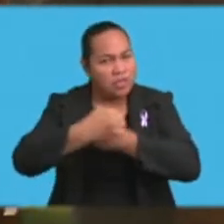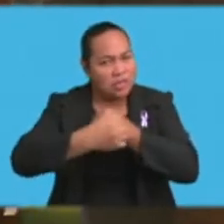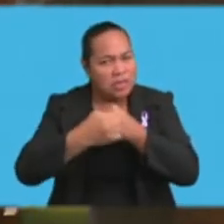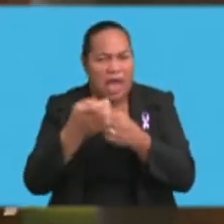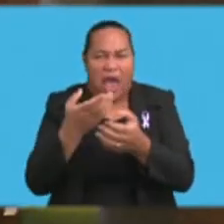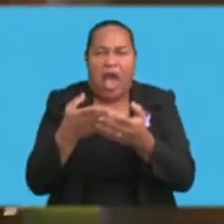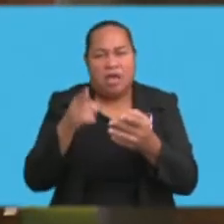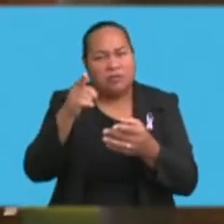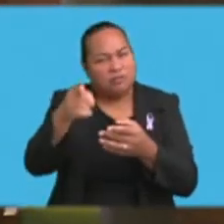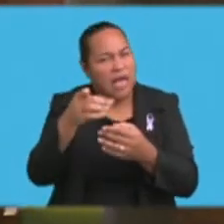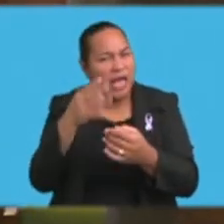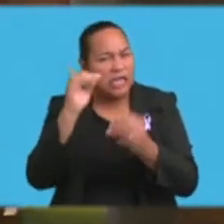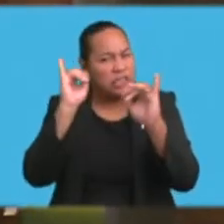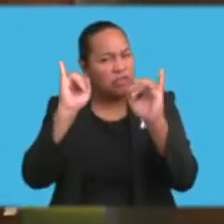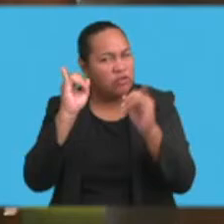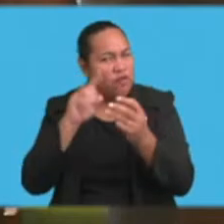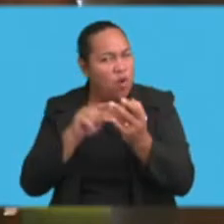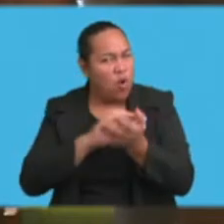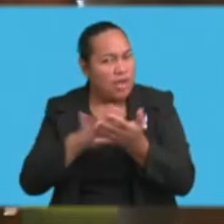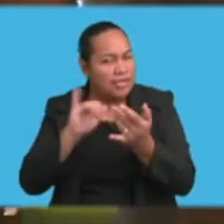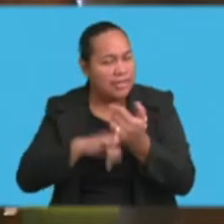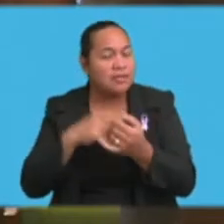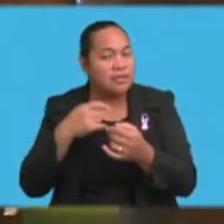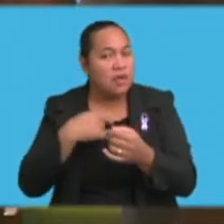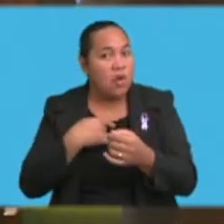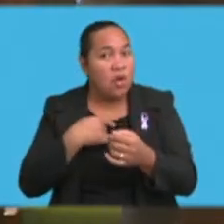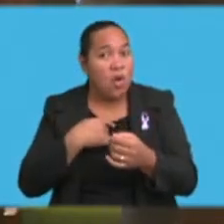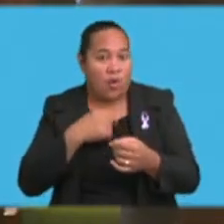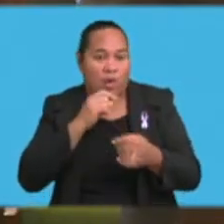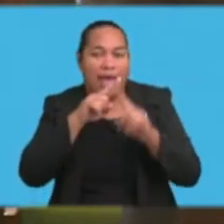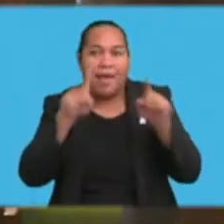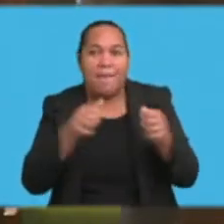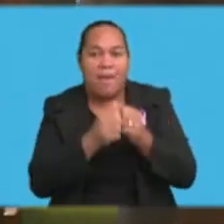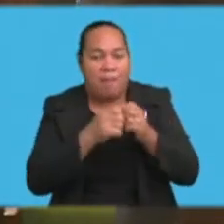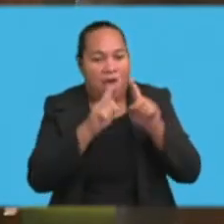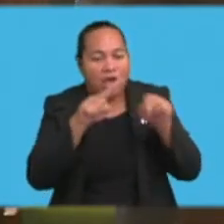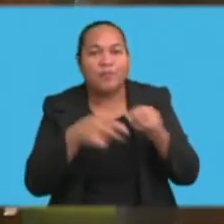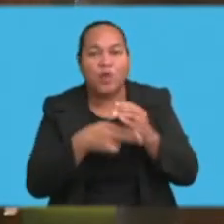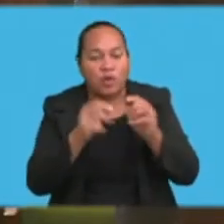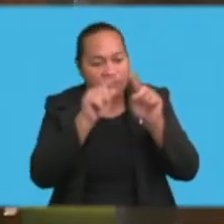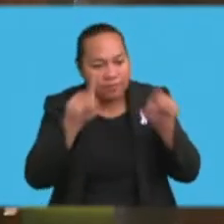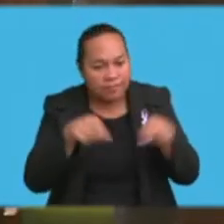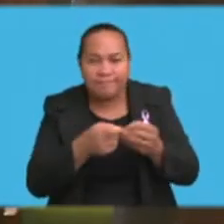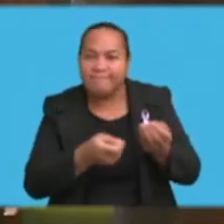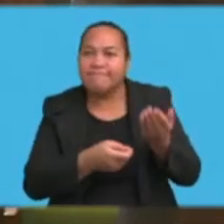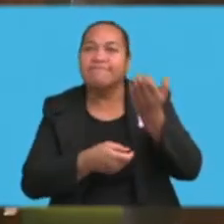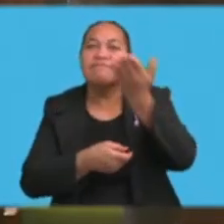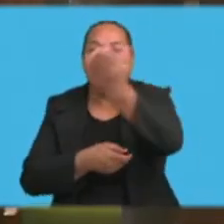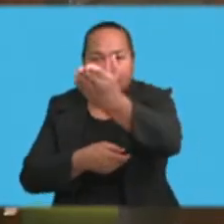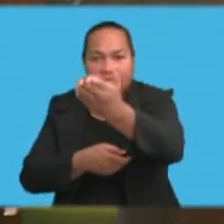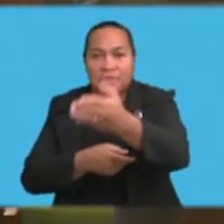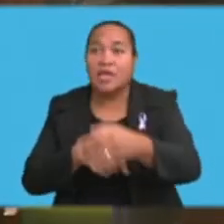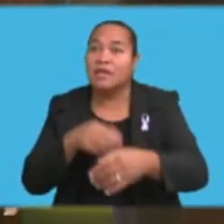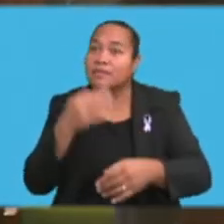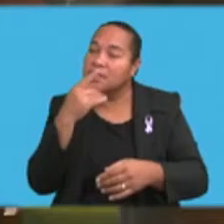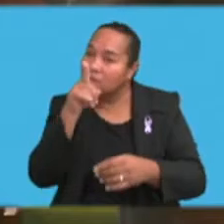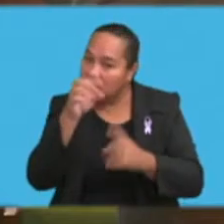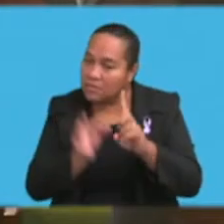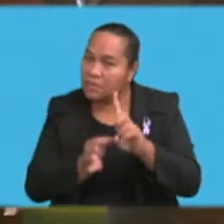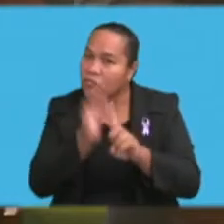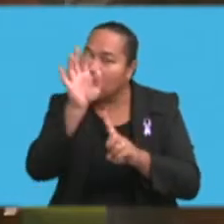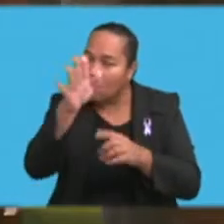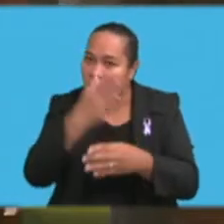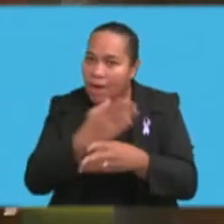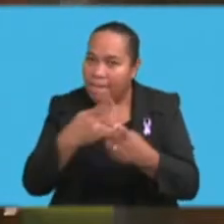with OHS issues. And when this happens, we issue notices which require the workplaces to improve something